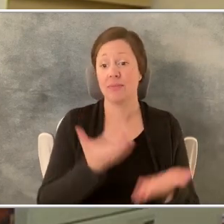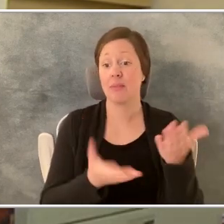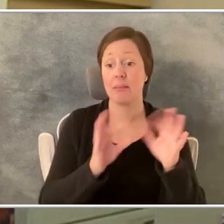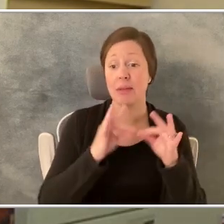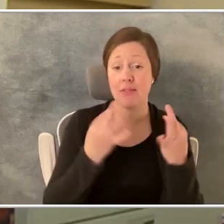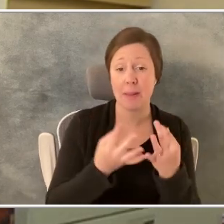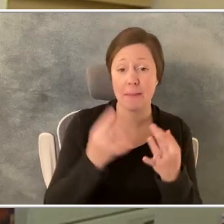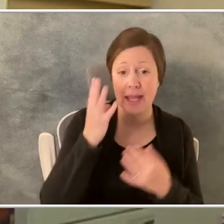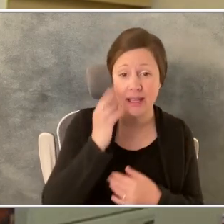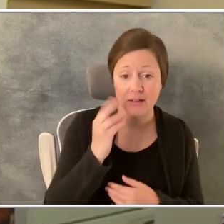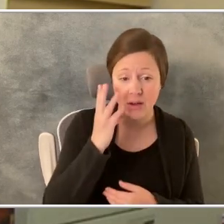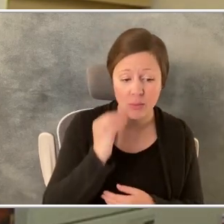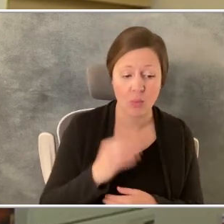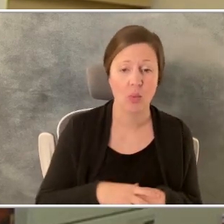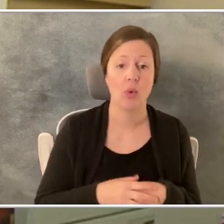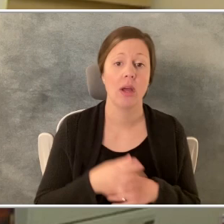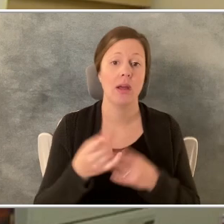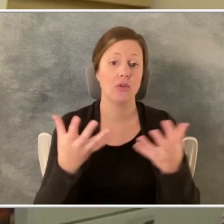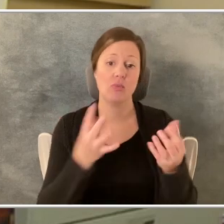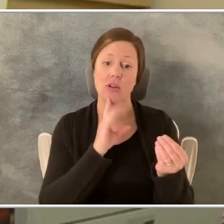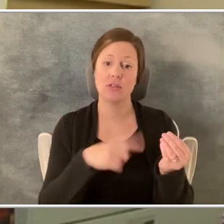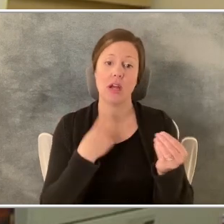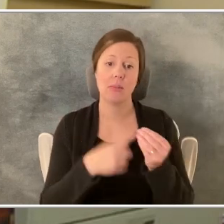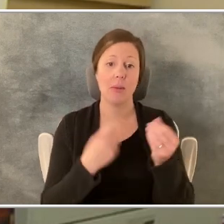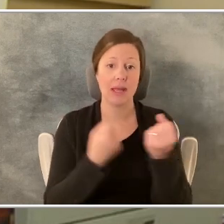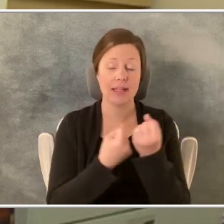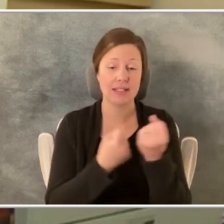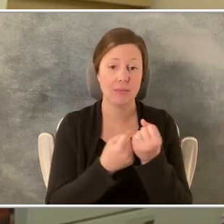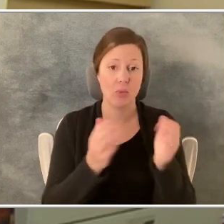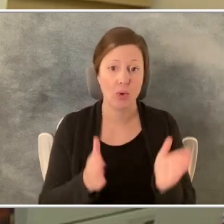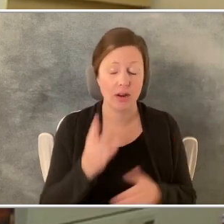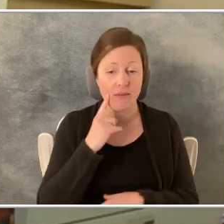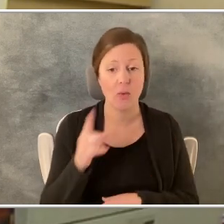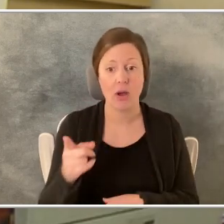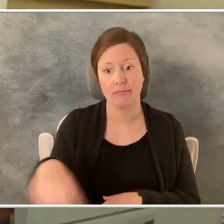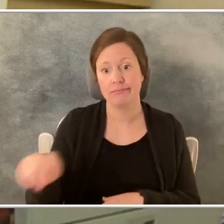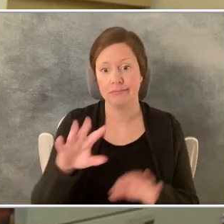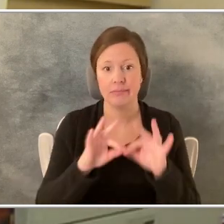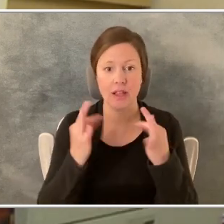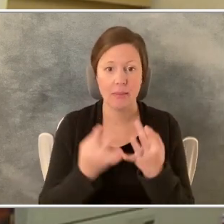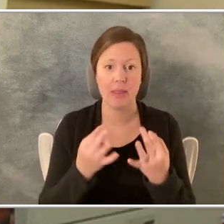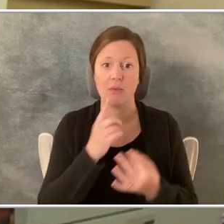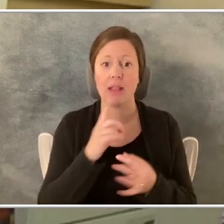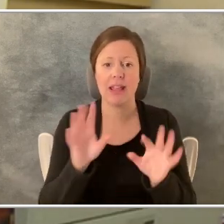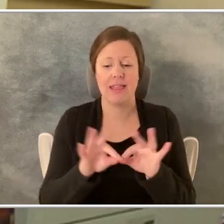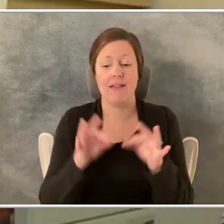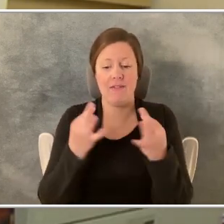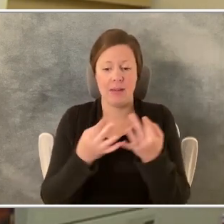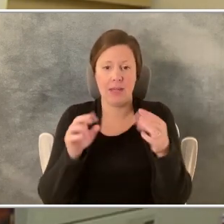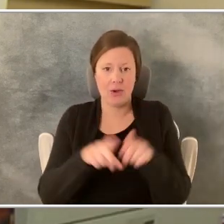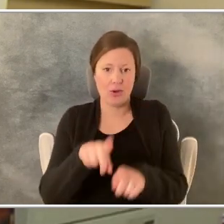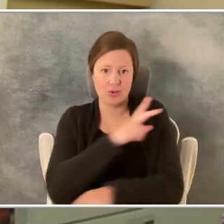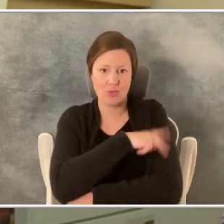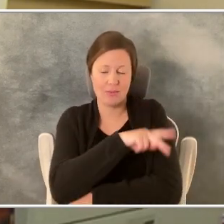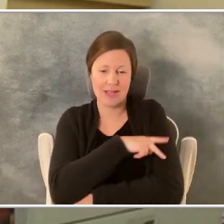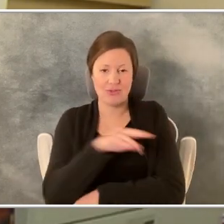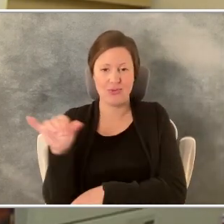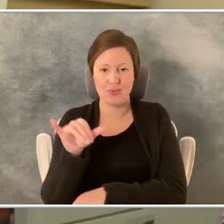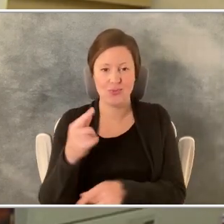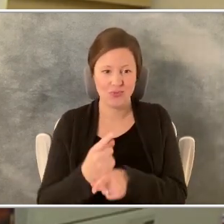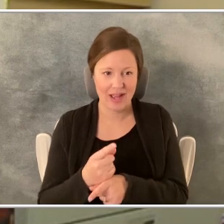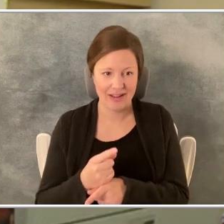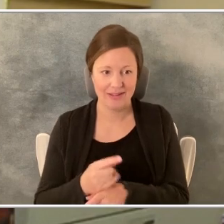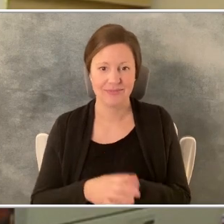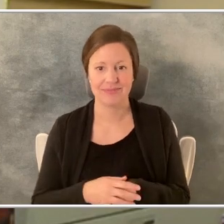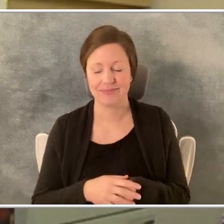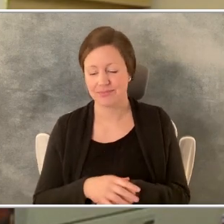just want to talk about being a supporter for that family, because the family's a patient too, right? Whether you're going through what my